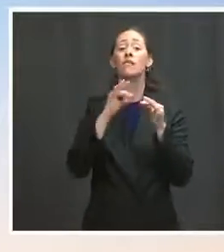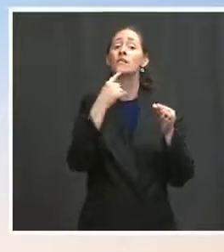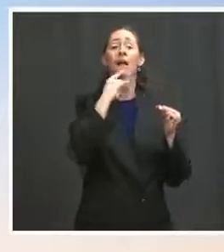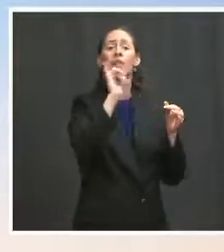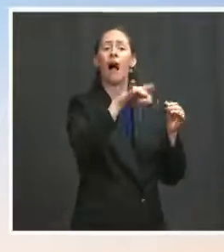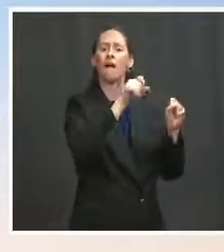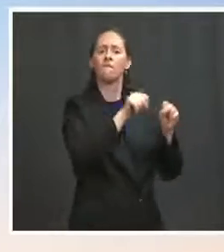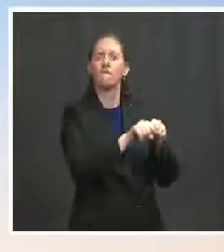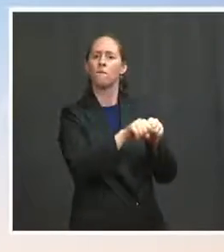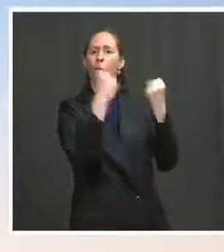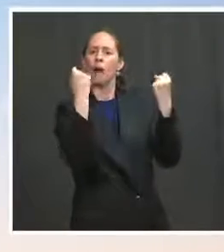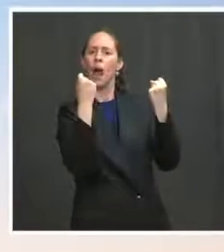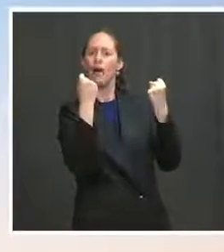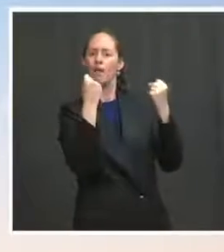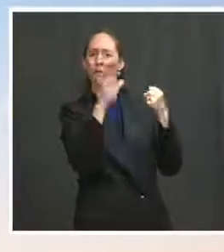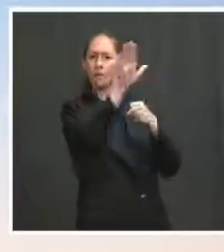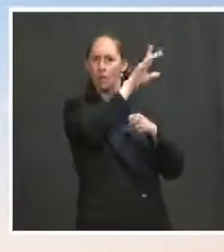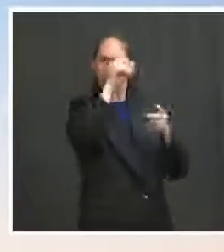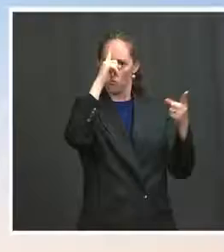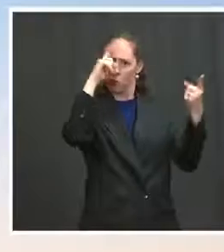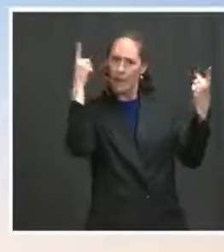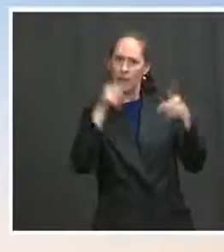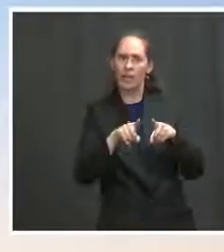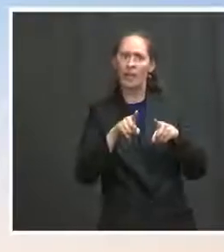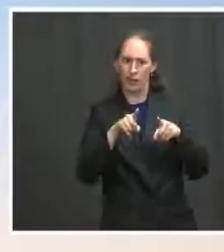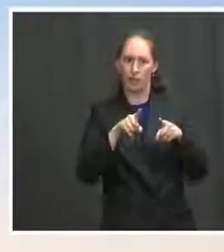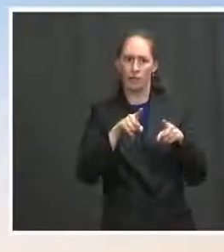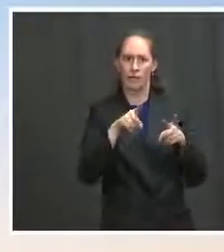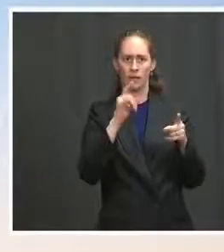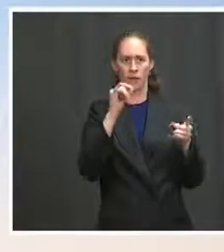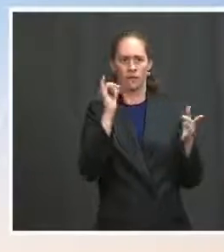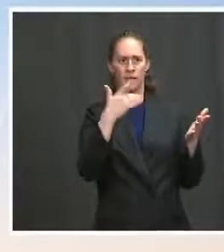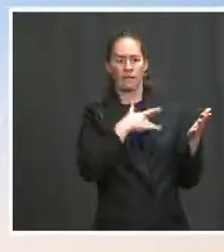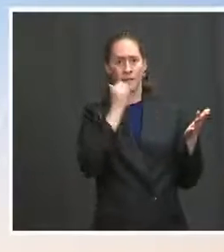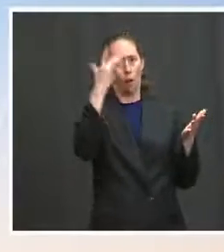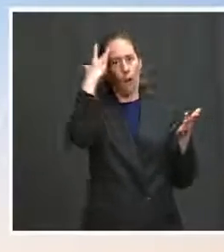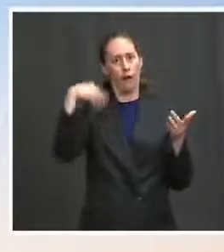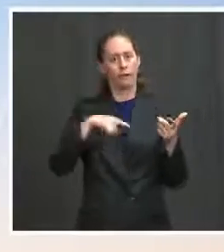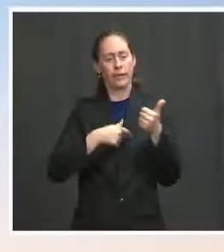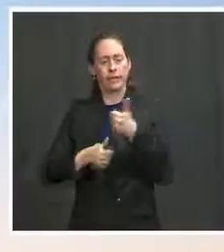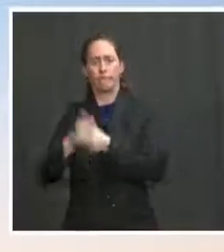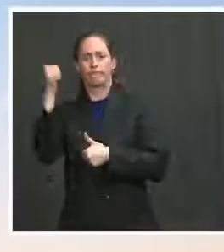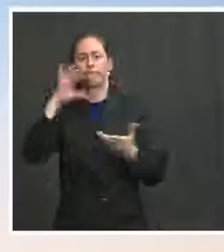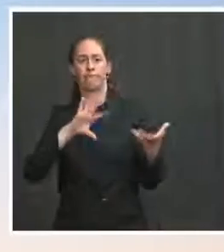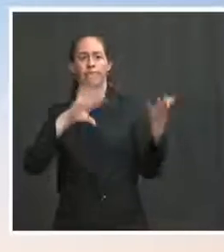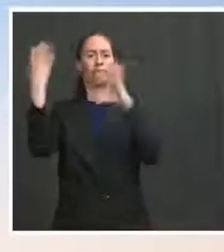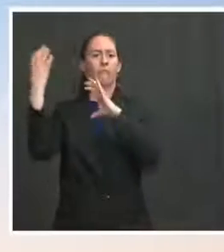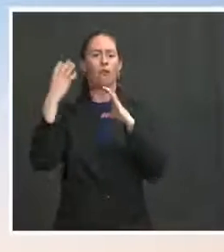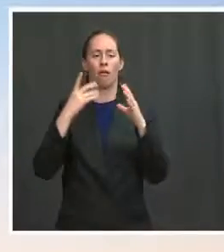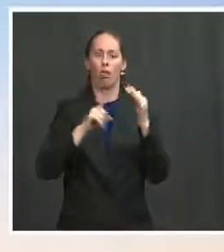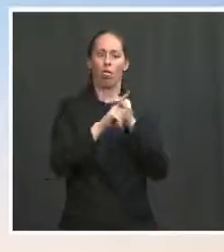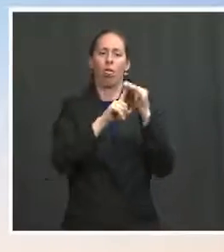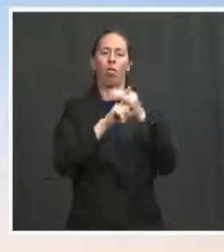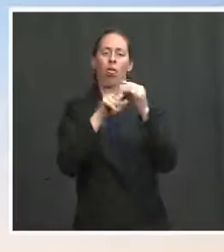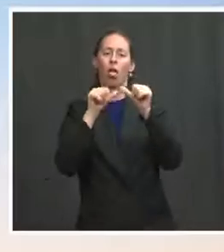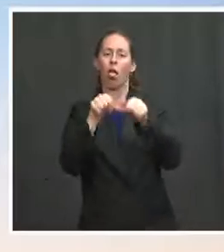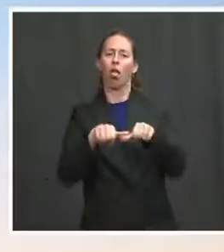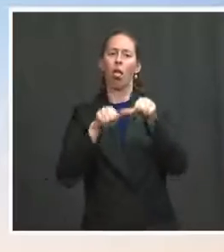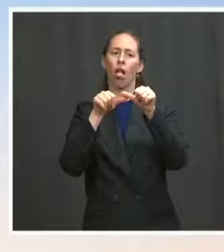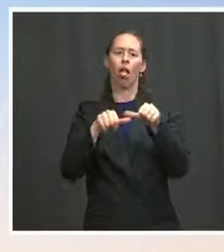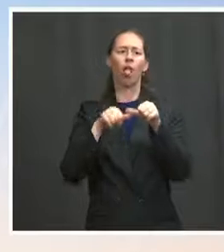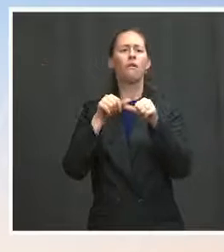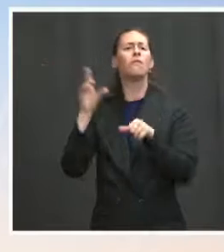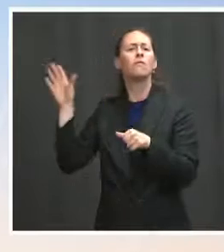made by the U.S. It jeopardizes the peace process and could pave the way for continued prolonged war. So what's the White House response to